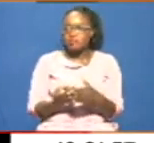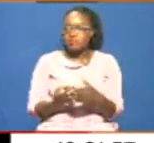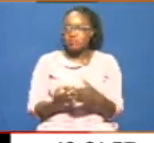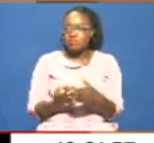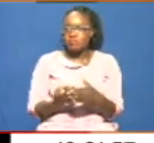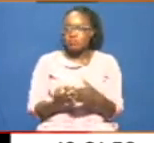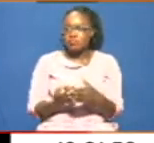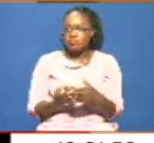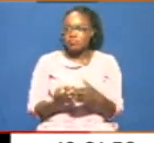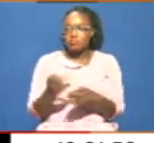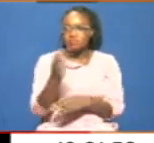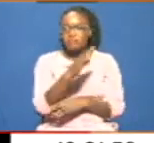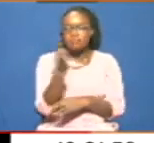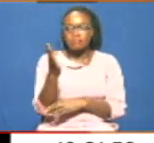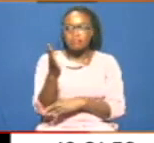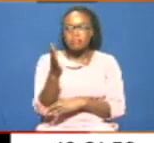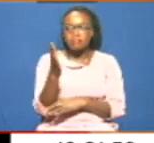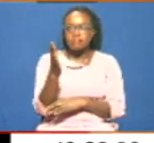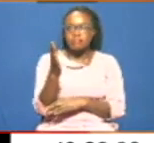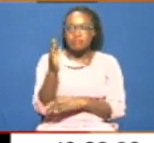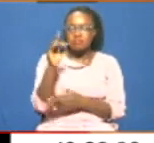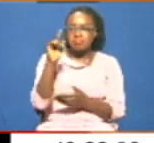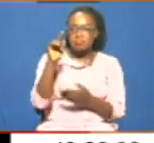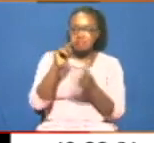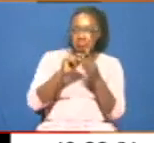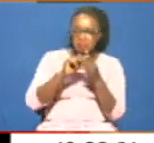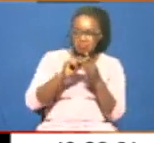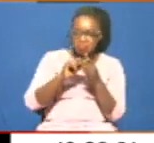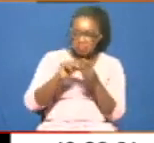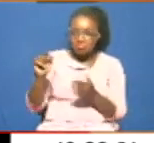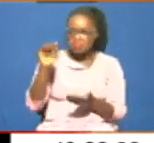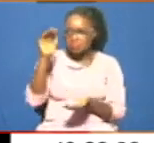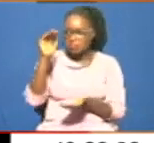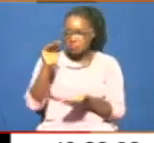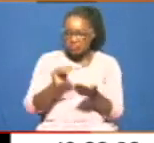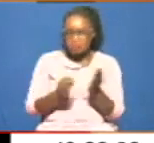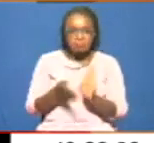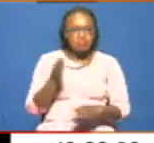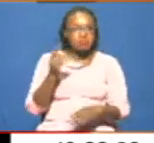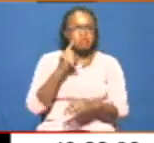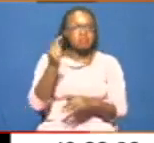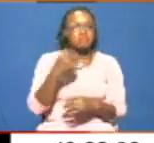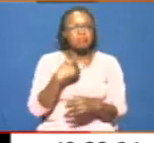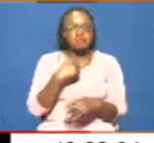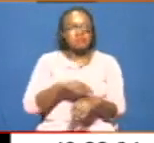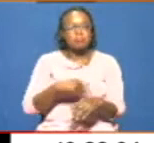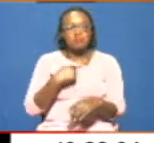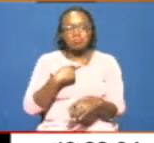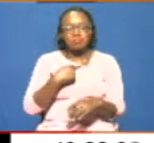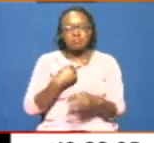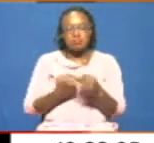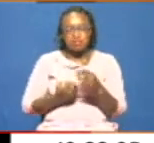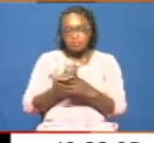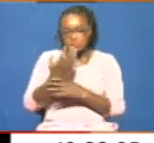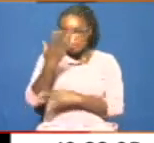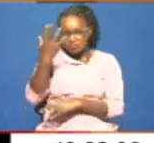it is our forests that are getting depleted very quickly. I also have testimony because when I was coming up, growing up in the village, I would be left as a